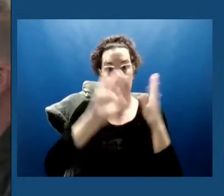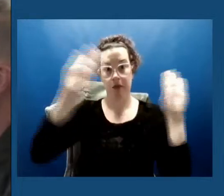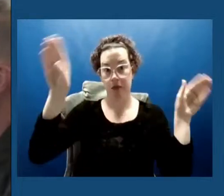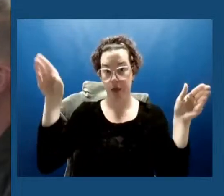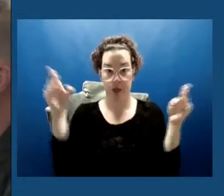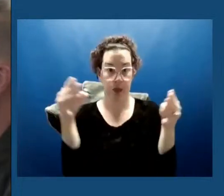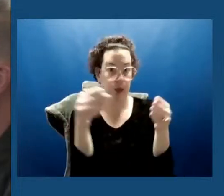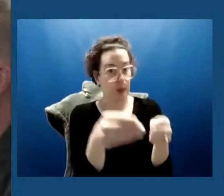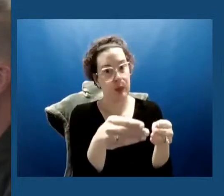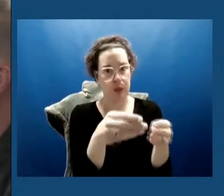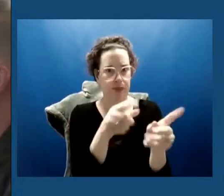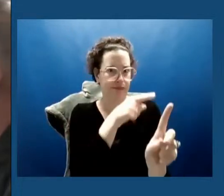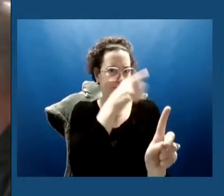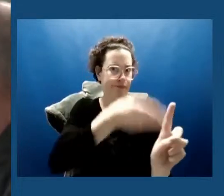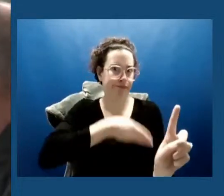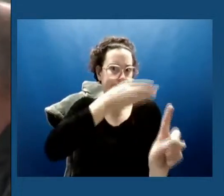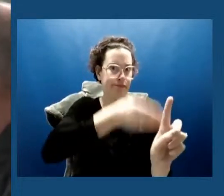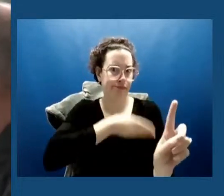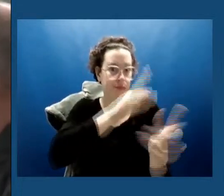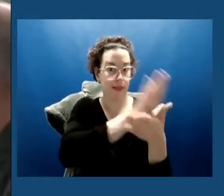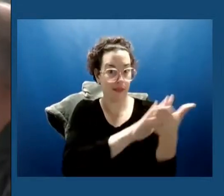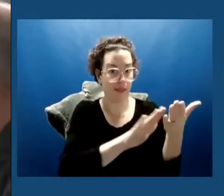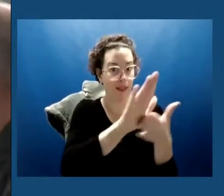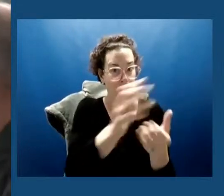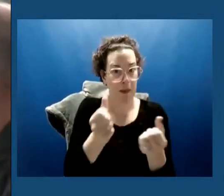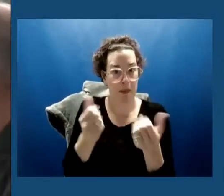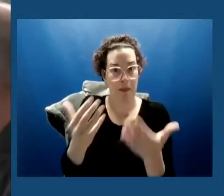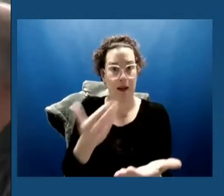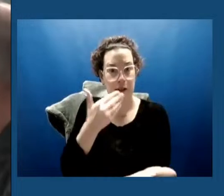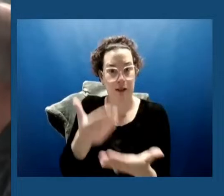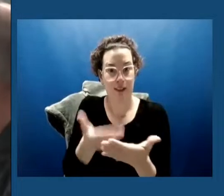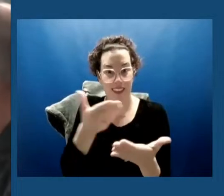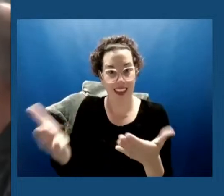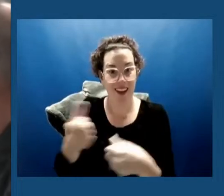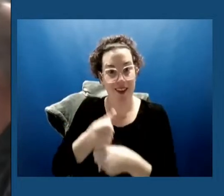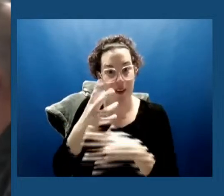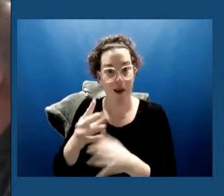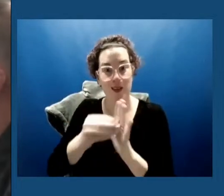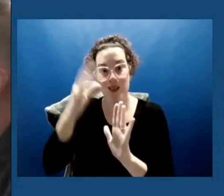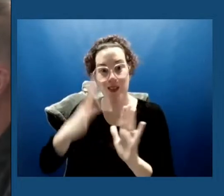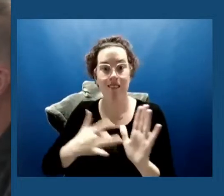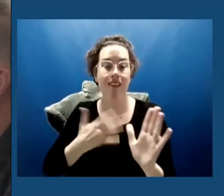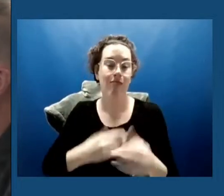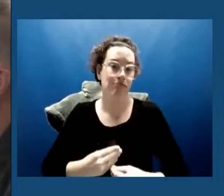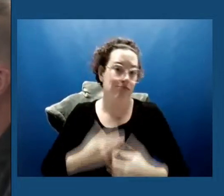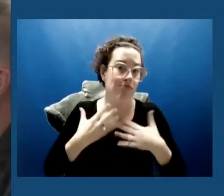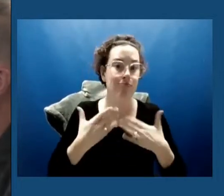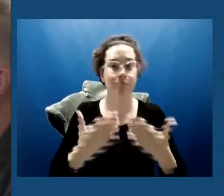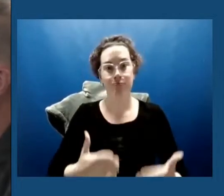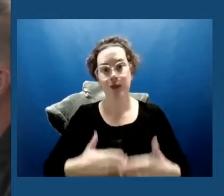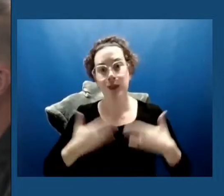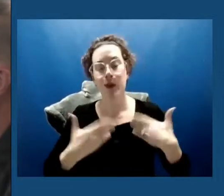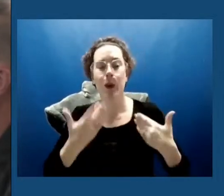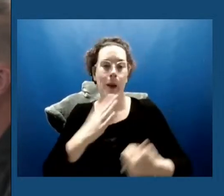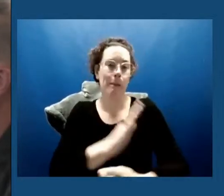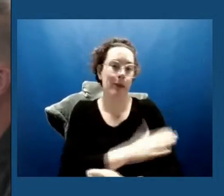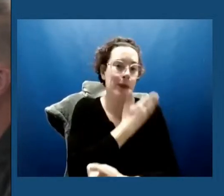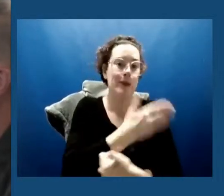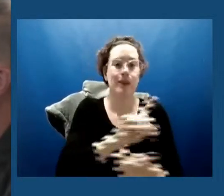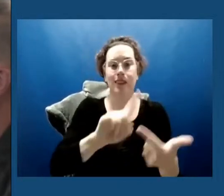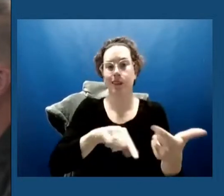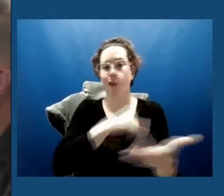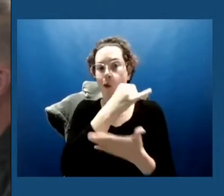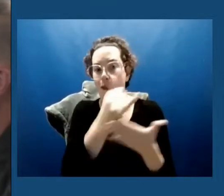an extent that a lot of the good stuff that brings students joy, music, the arts,